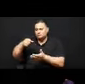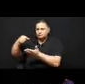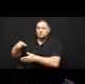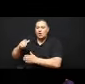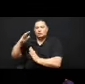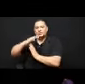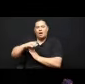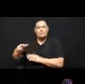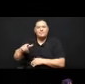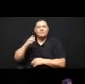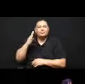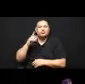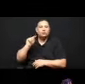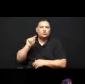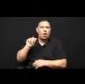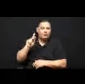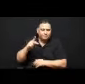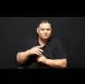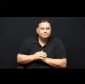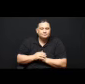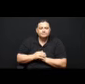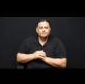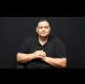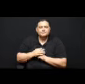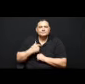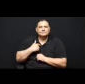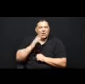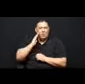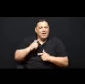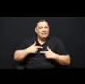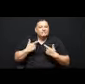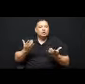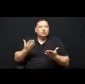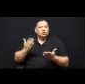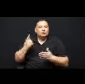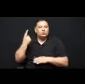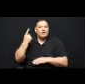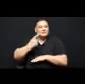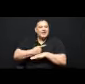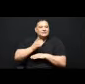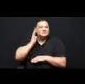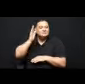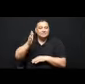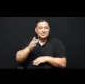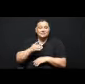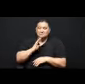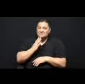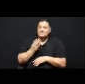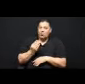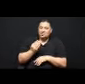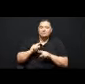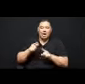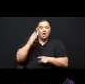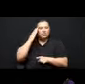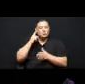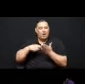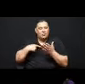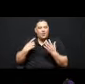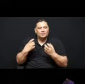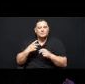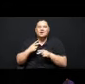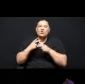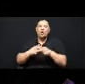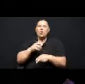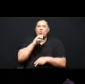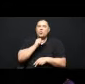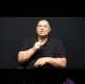I'm going to live here one day. Just 14, but I knew what I wanted. They call it the old Southwest.